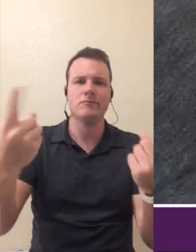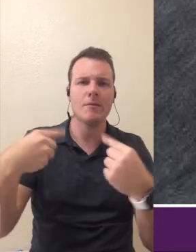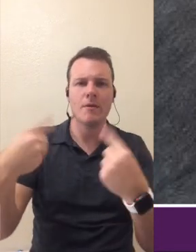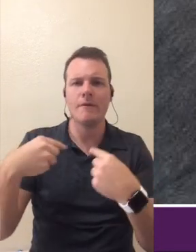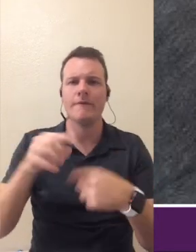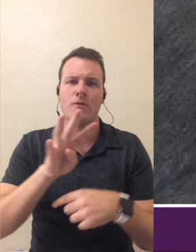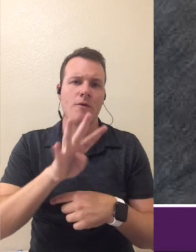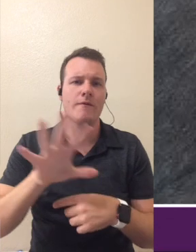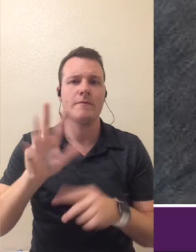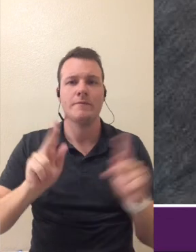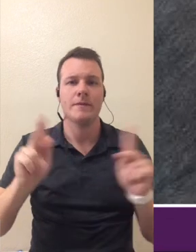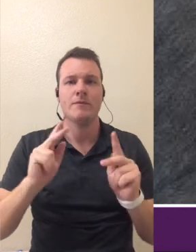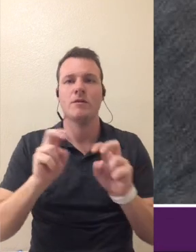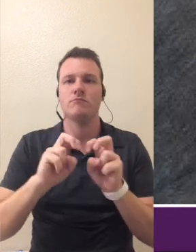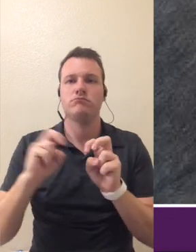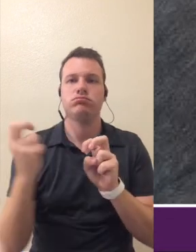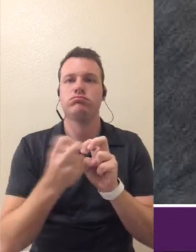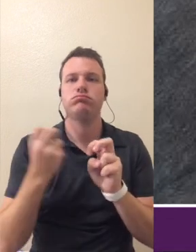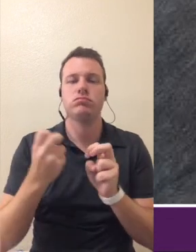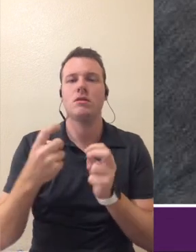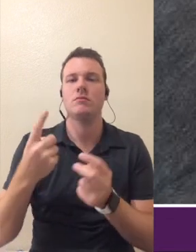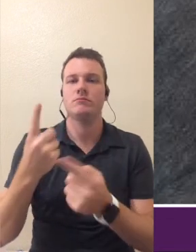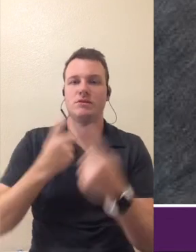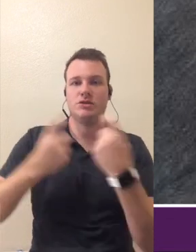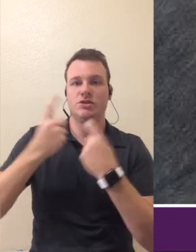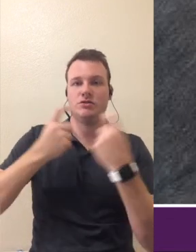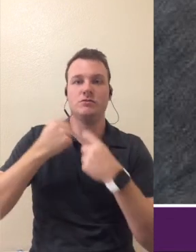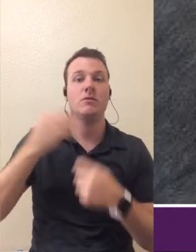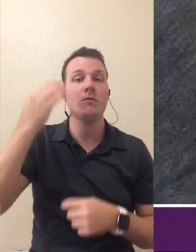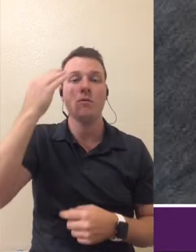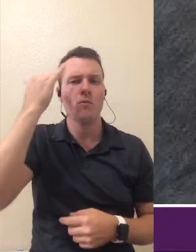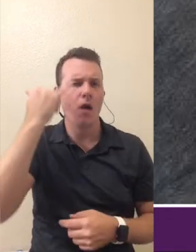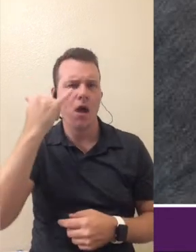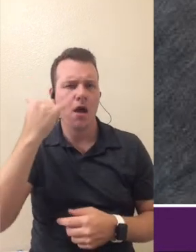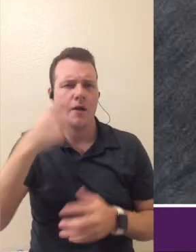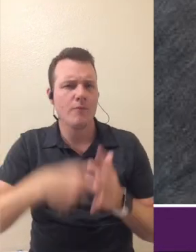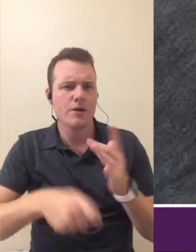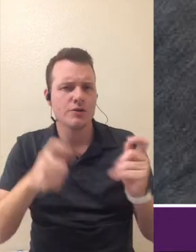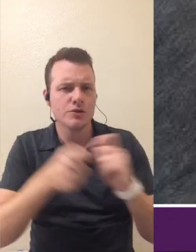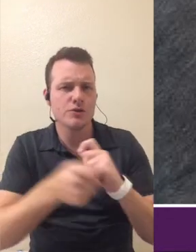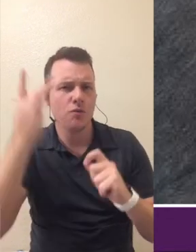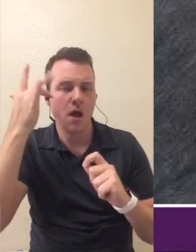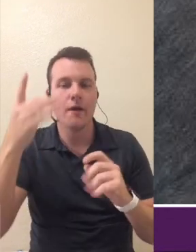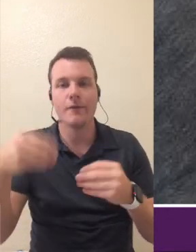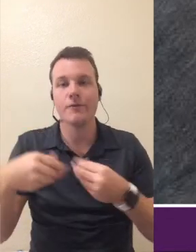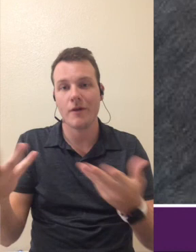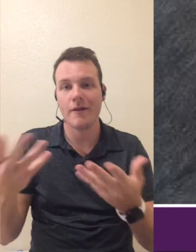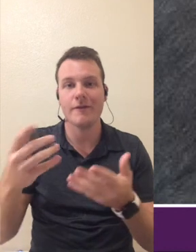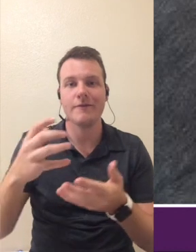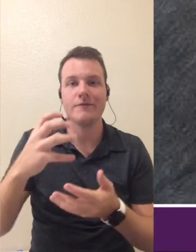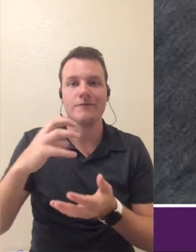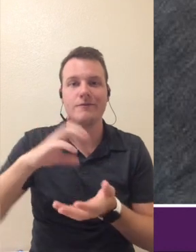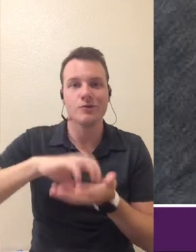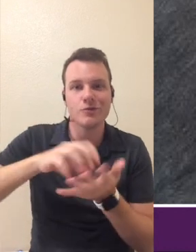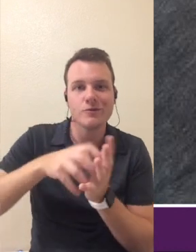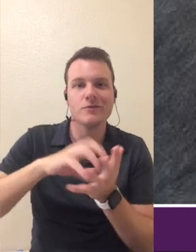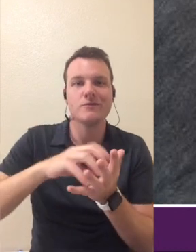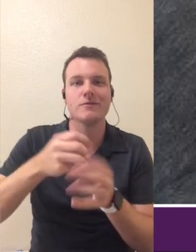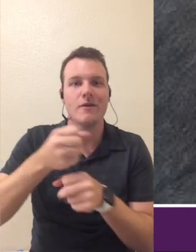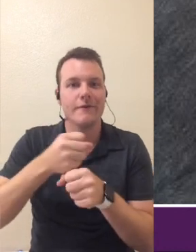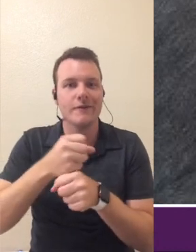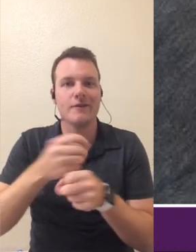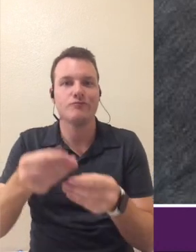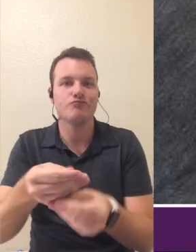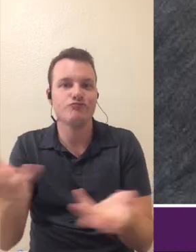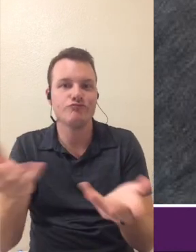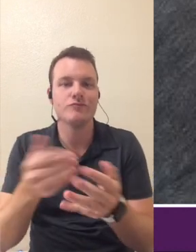in. I think we had four or five people show up, and they asked questions about why we were doing these things. We gave them cookie and coffee,